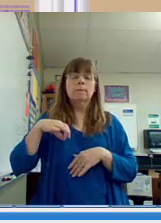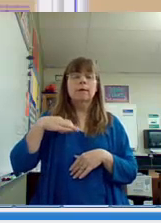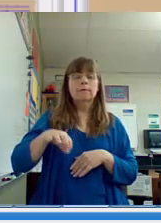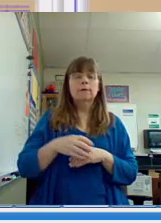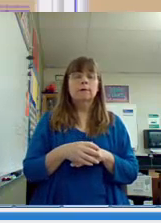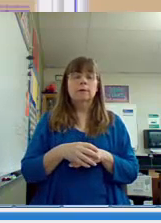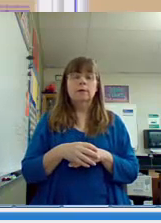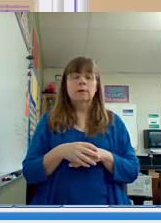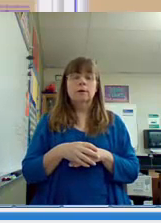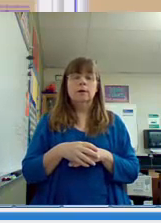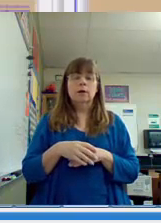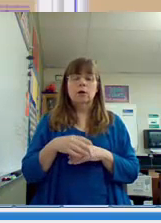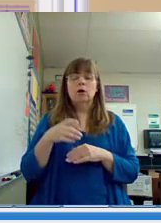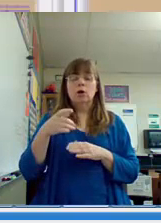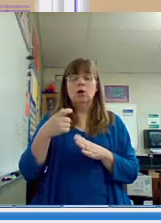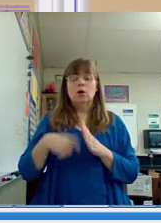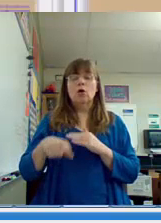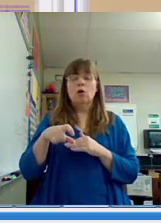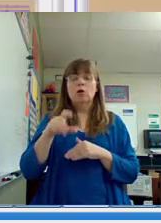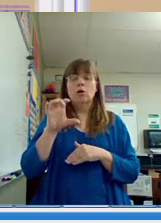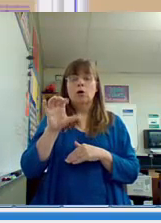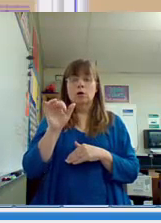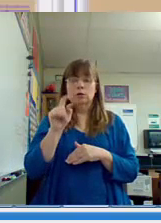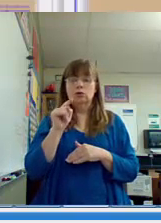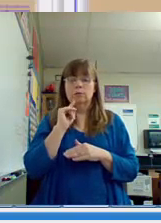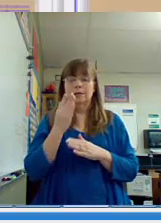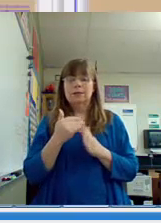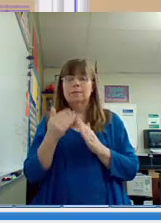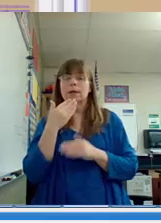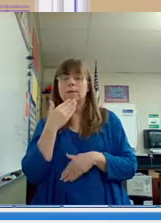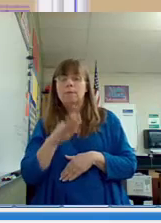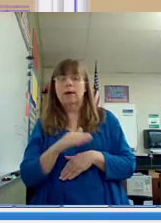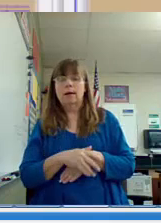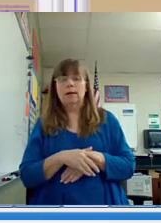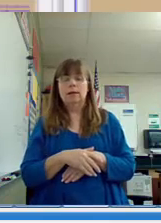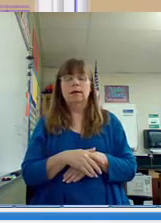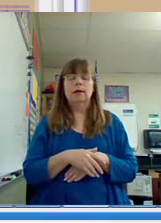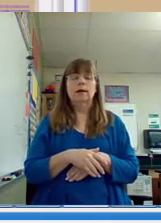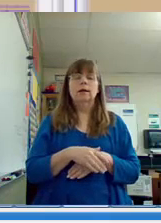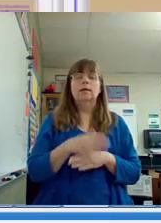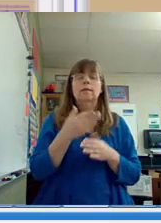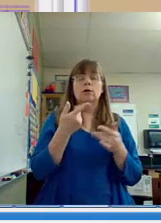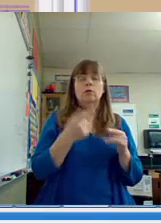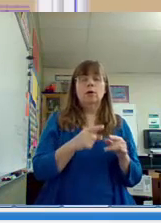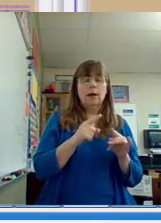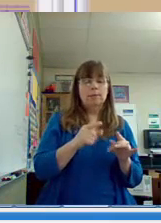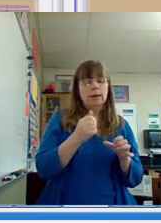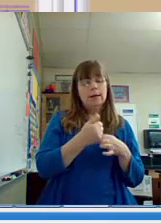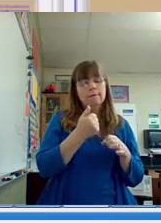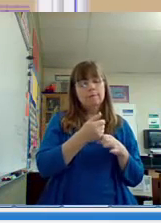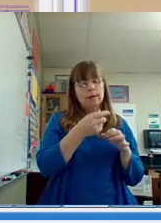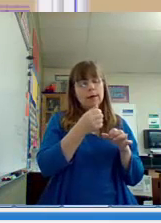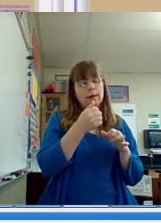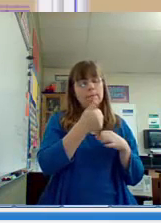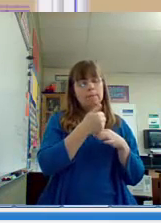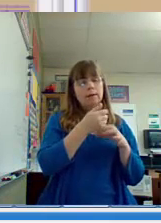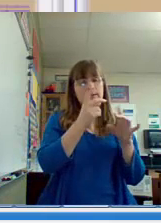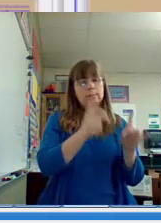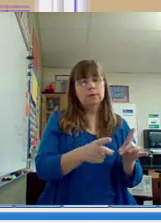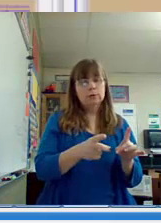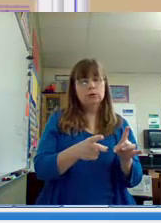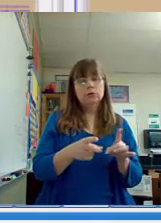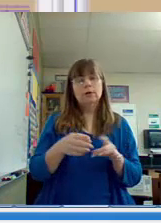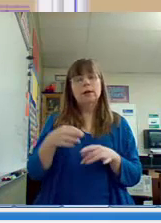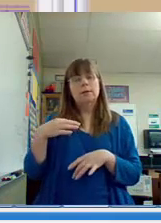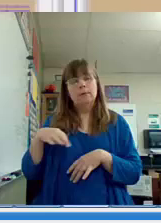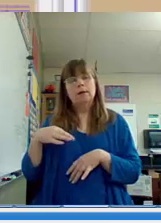would be something bad that would happen if they made that decision, and a benefit would be something good that would be happening if they made that decision. So